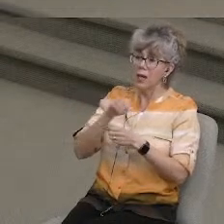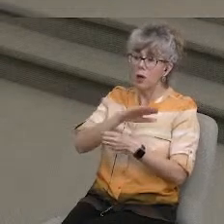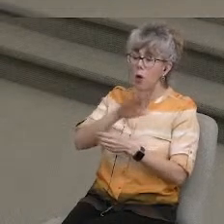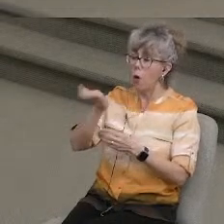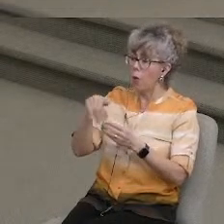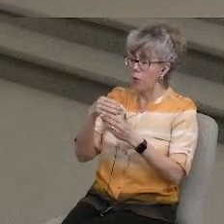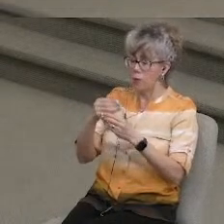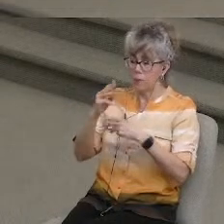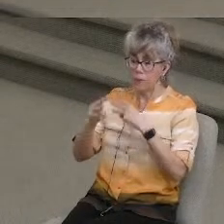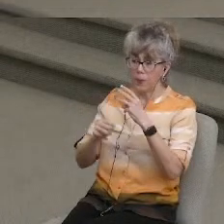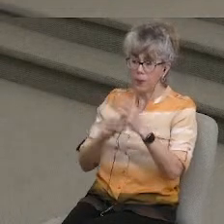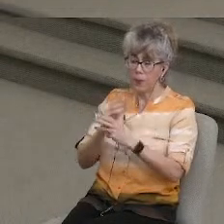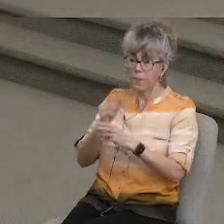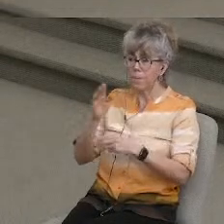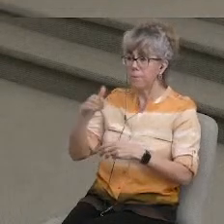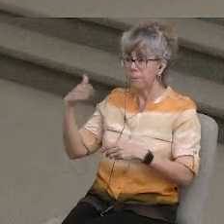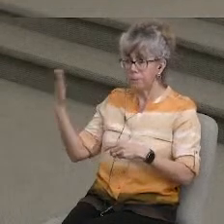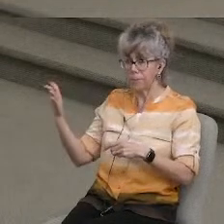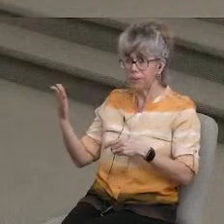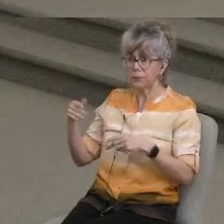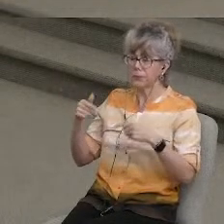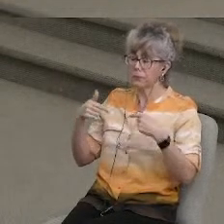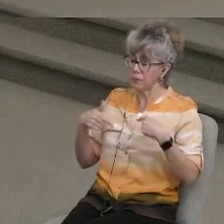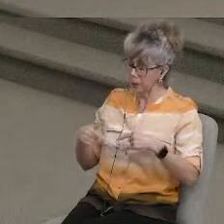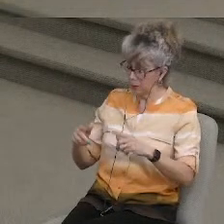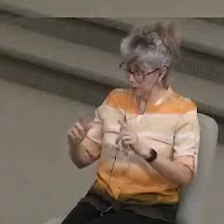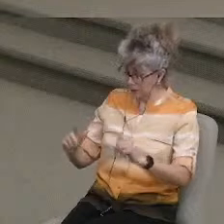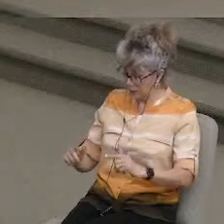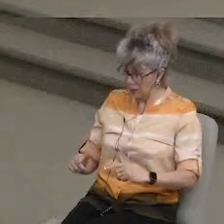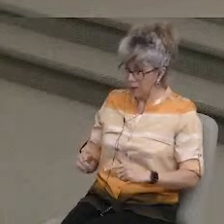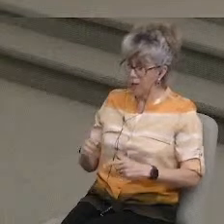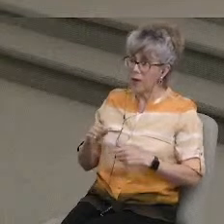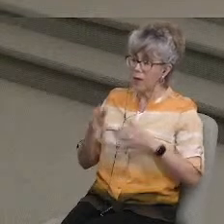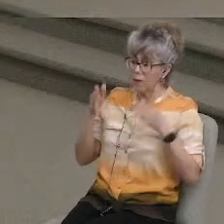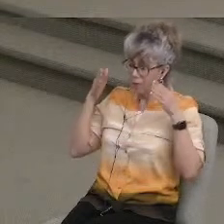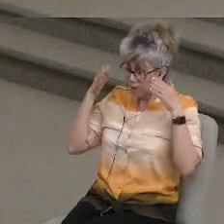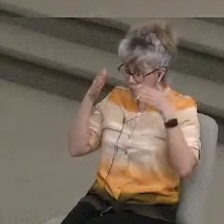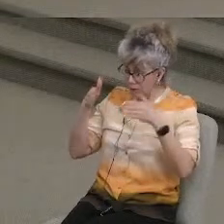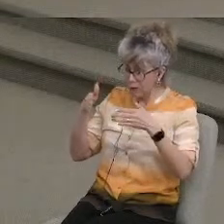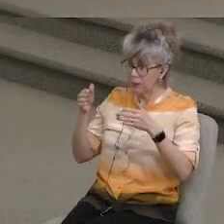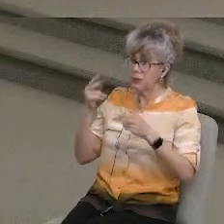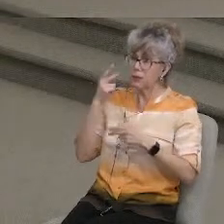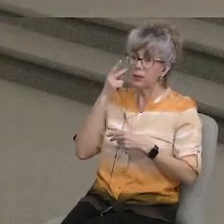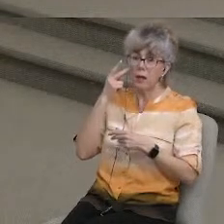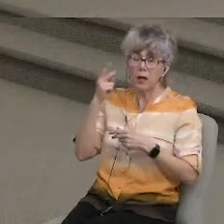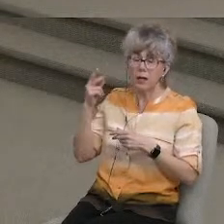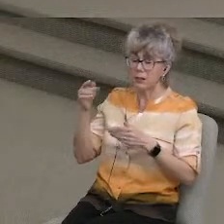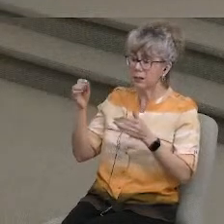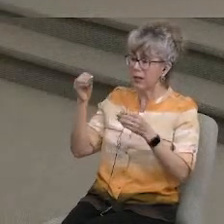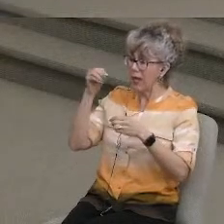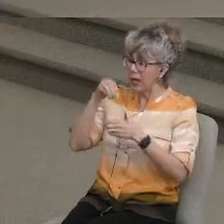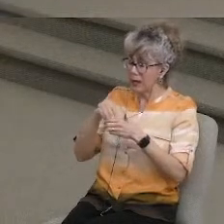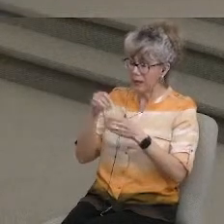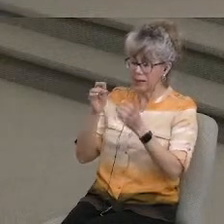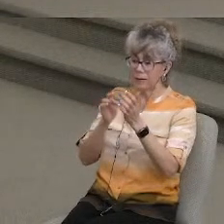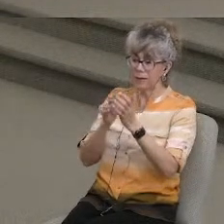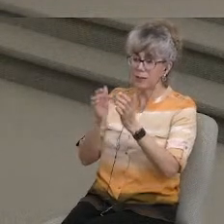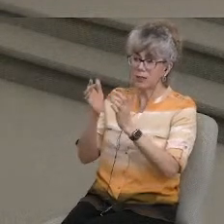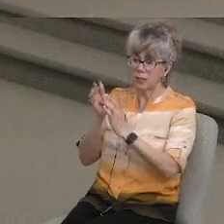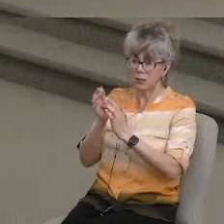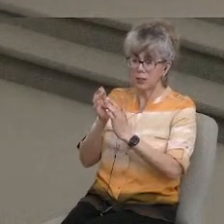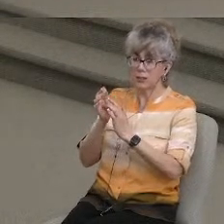our minds and our hearts with? Let us fix our eyes on Jesus, who writes our story. He's the author